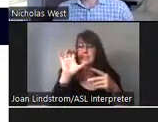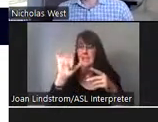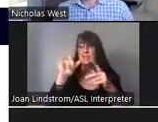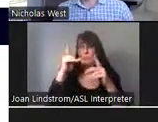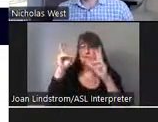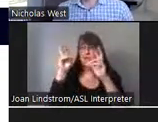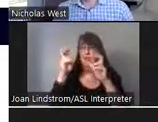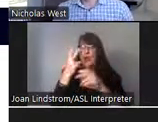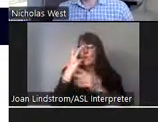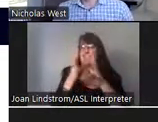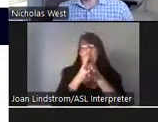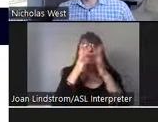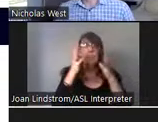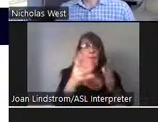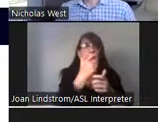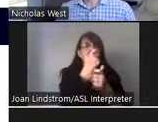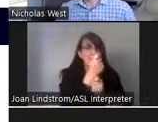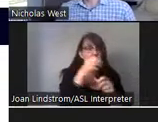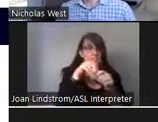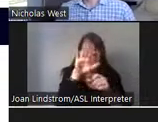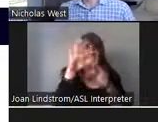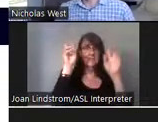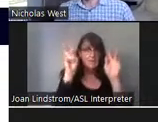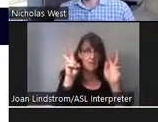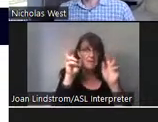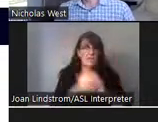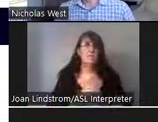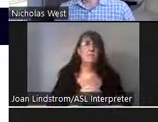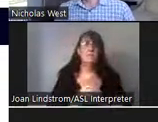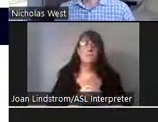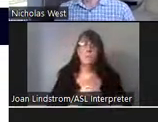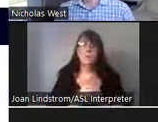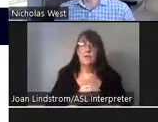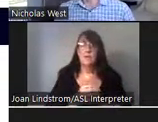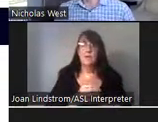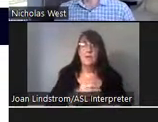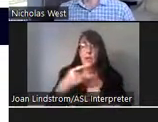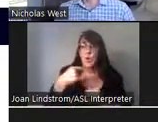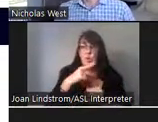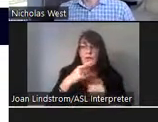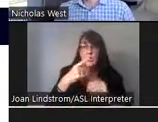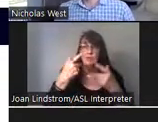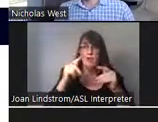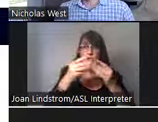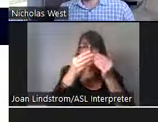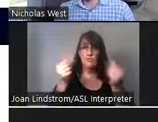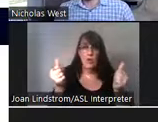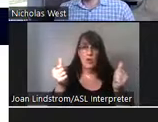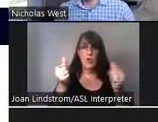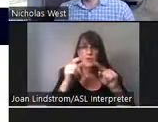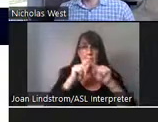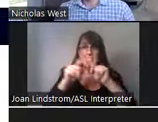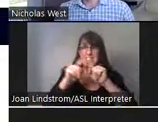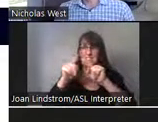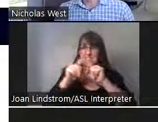We've seen lots of interest on this topic from the public, We're in the process of reconciling thousands of public